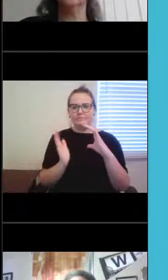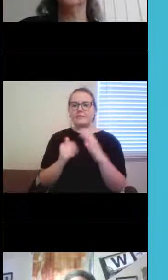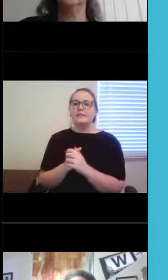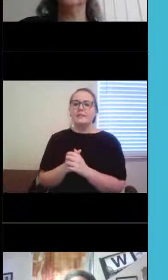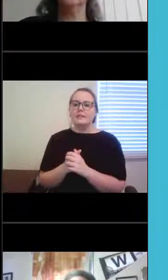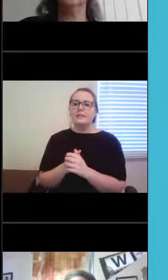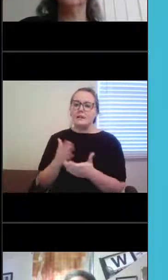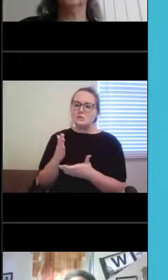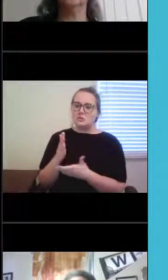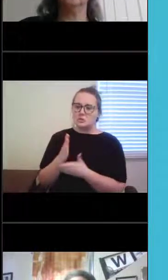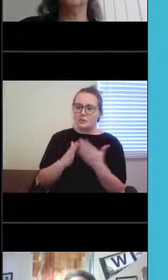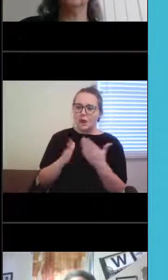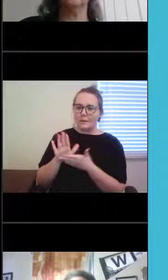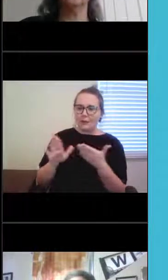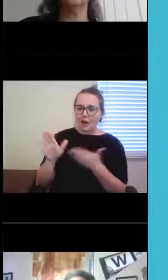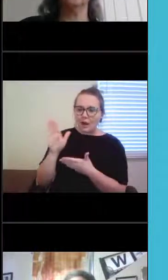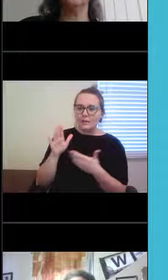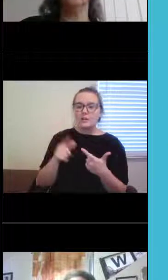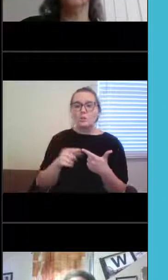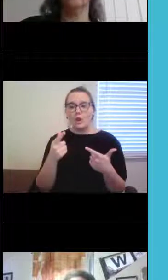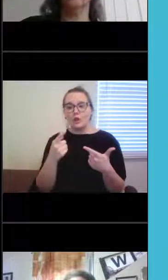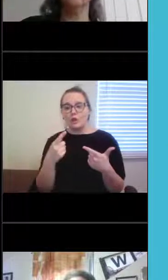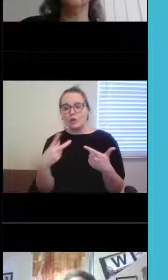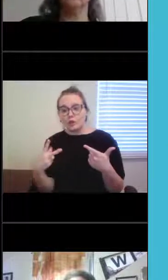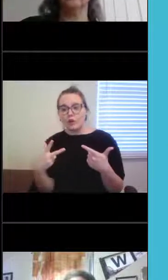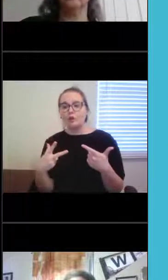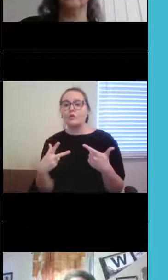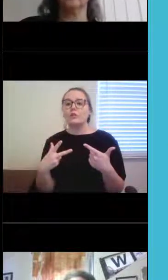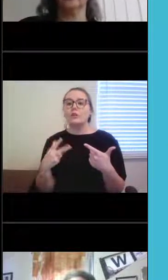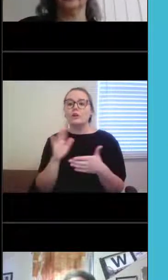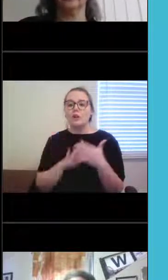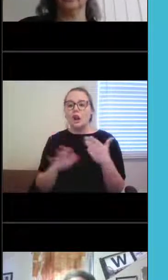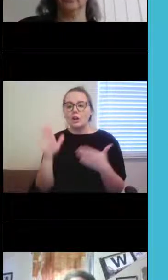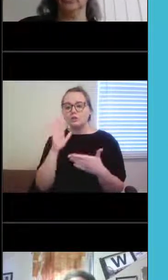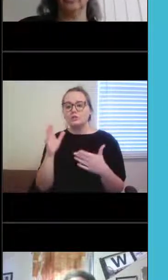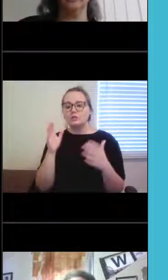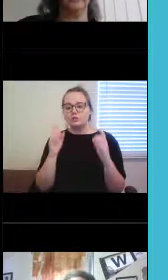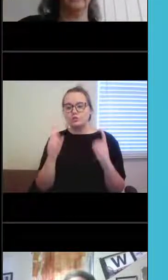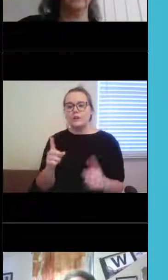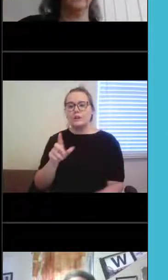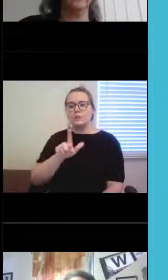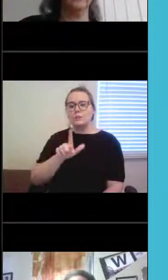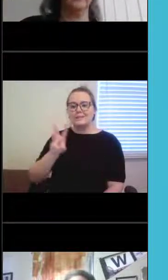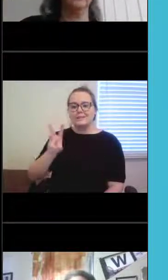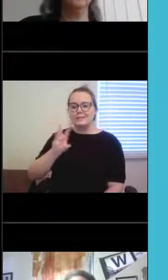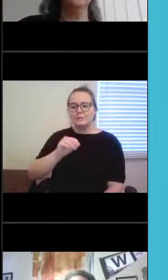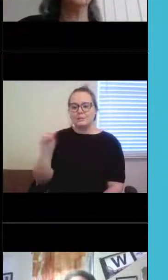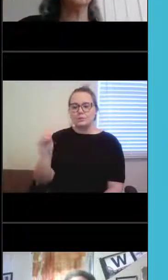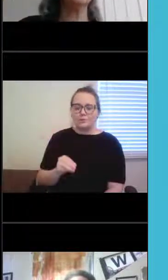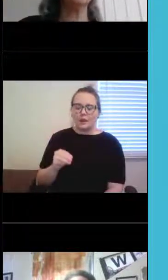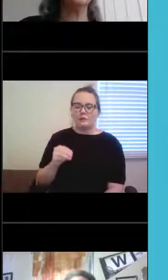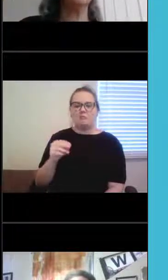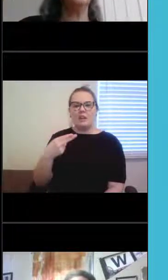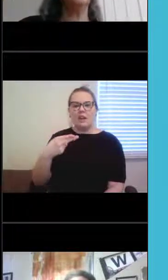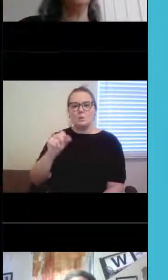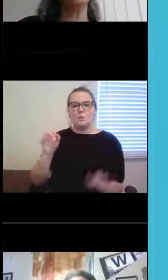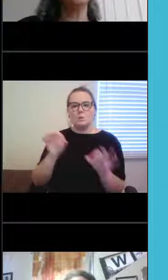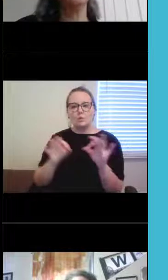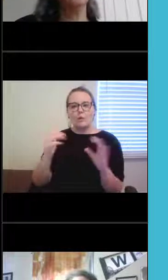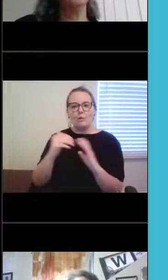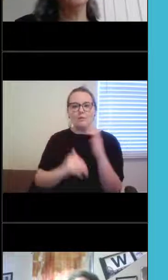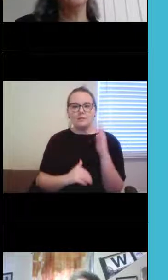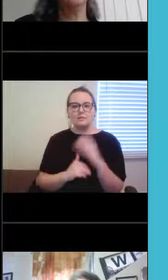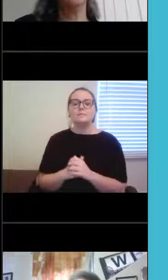at the time. About a third a college degree or more, and 26% a high school degree or less. So as I said,